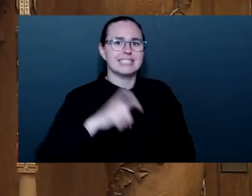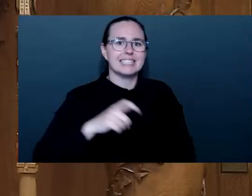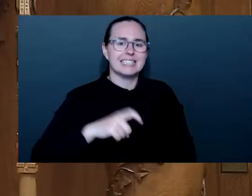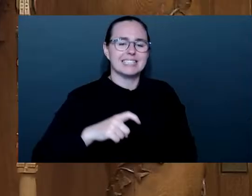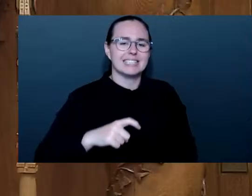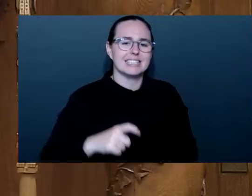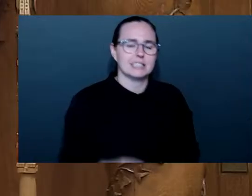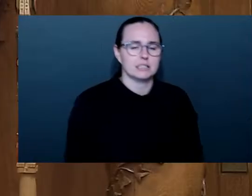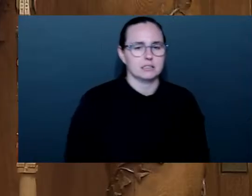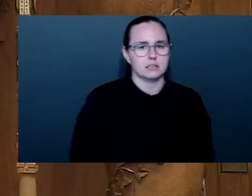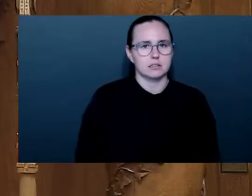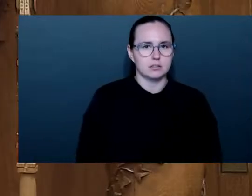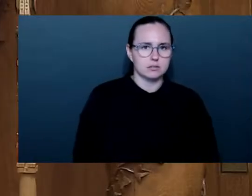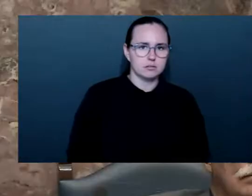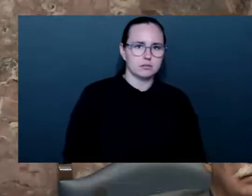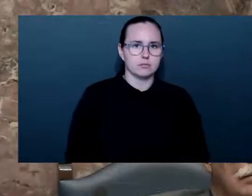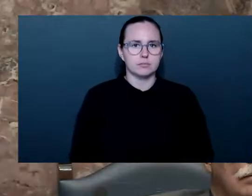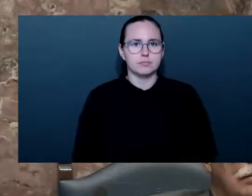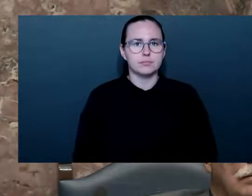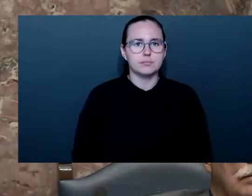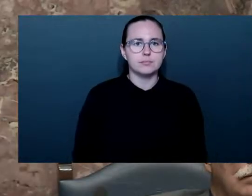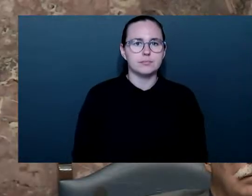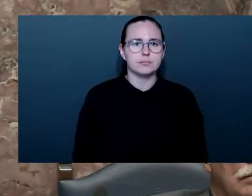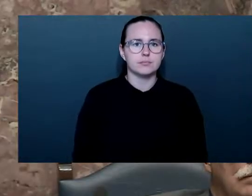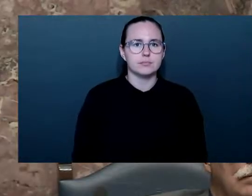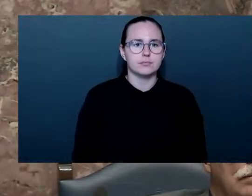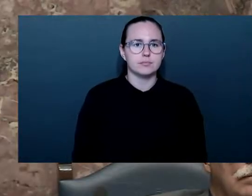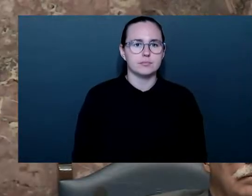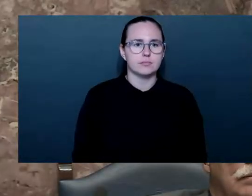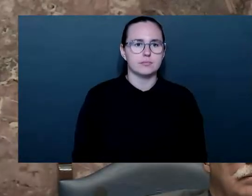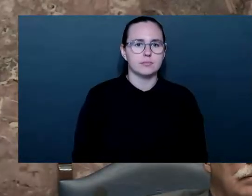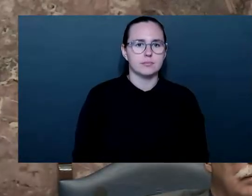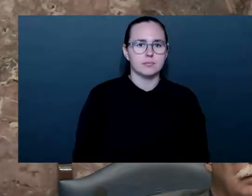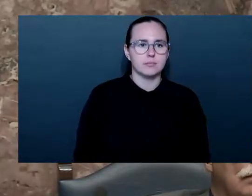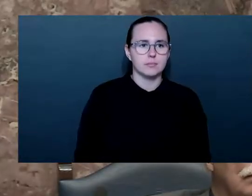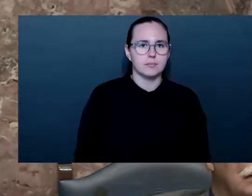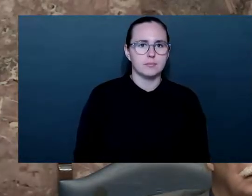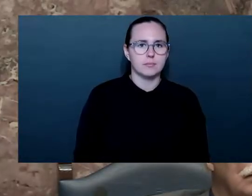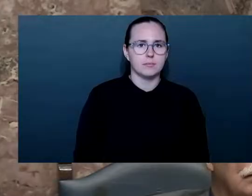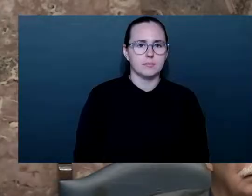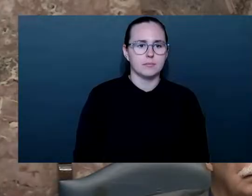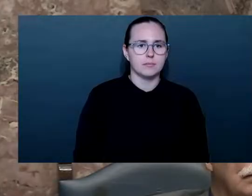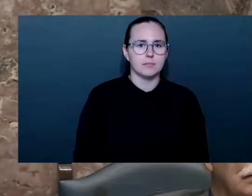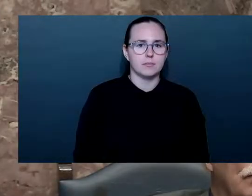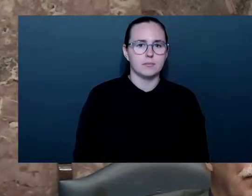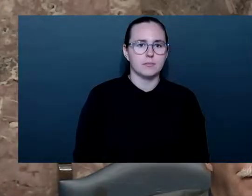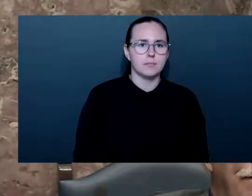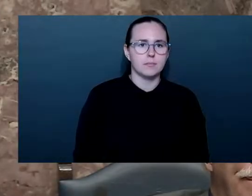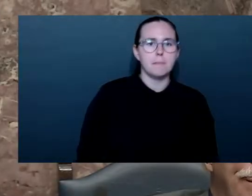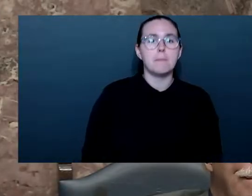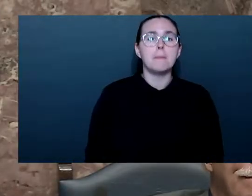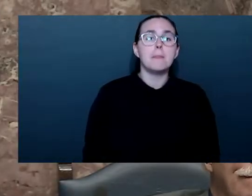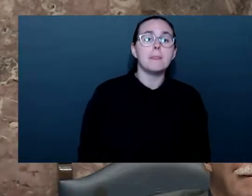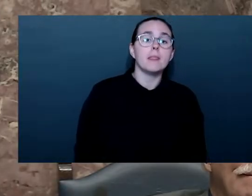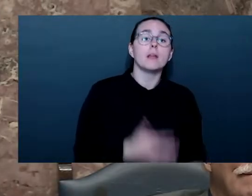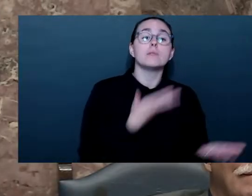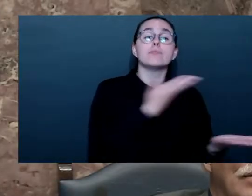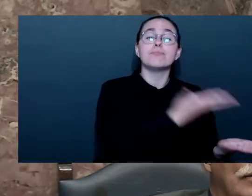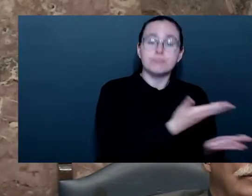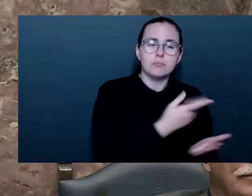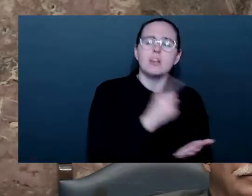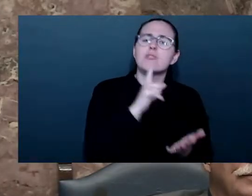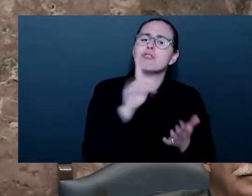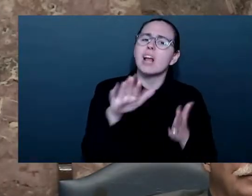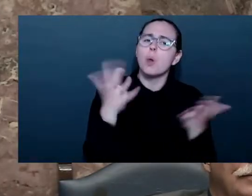Member has supplemental. This is the reality on the ground in Campbell River. One of our best care homes received an email from Island Health saying,